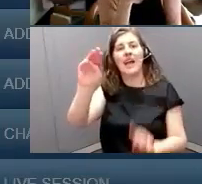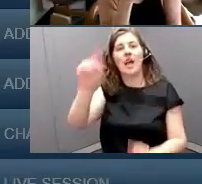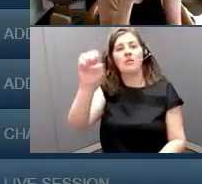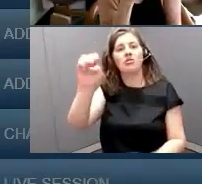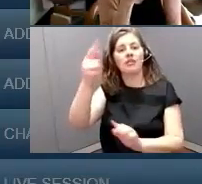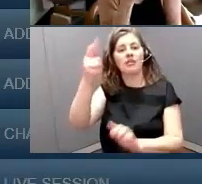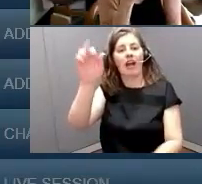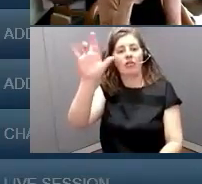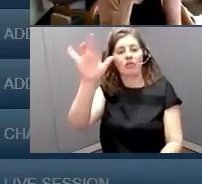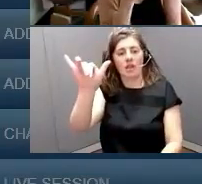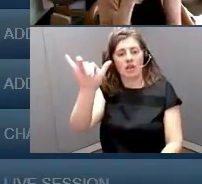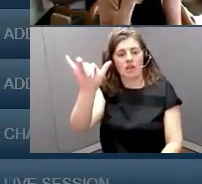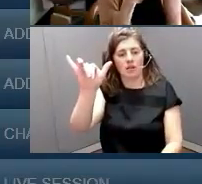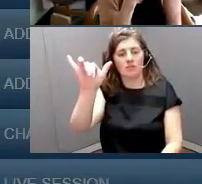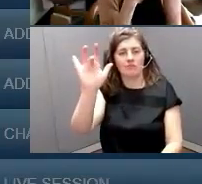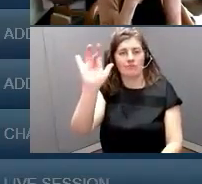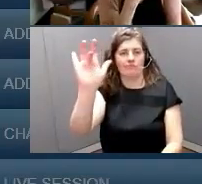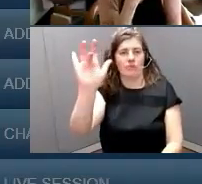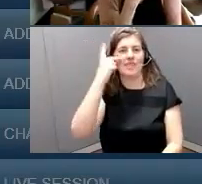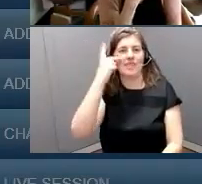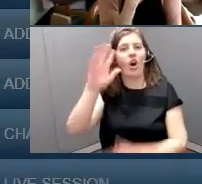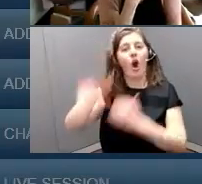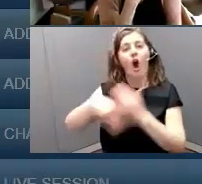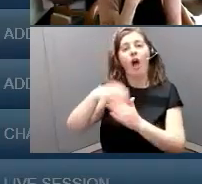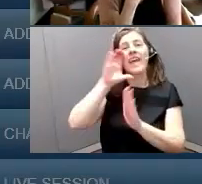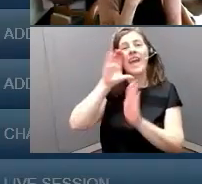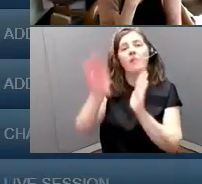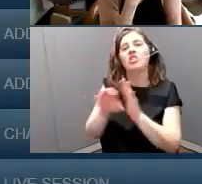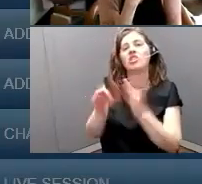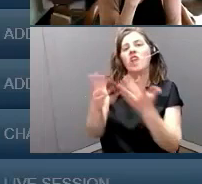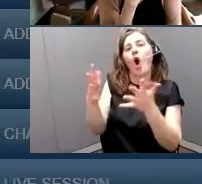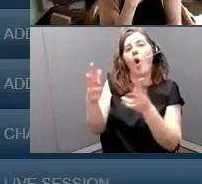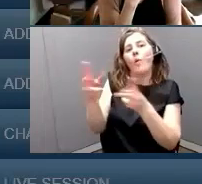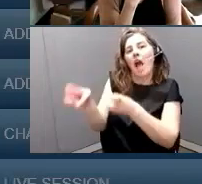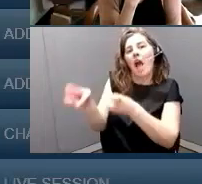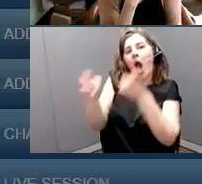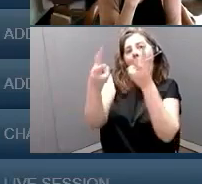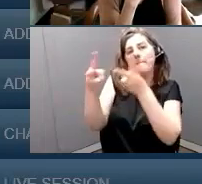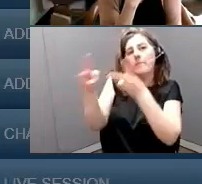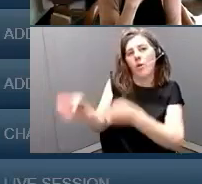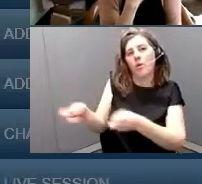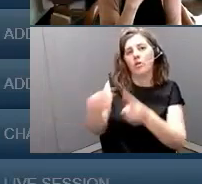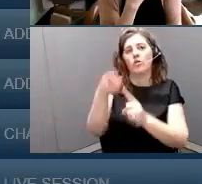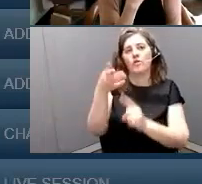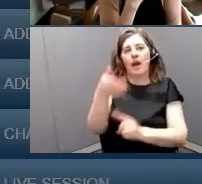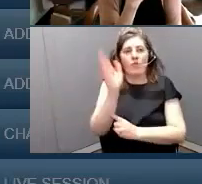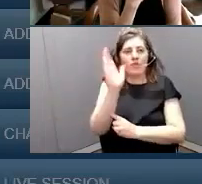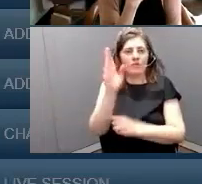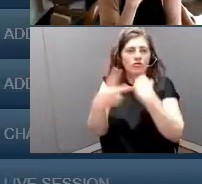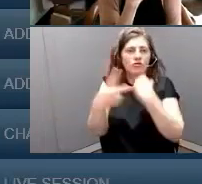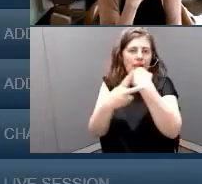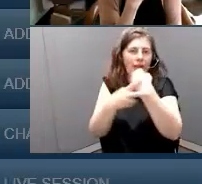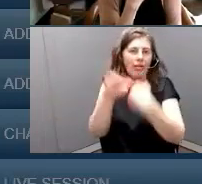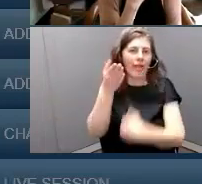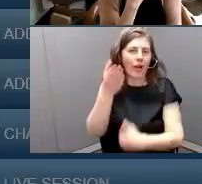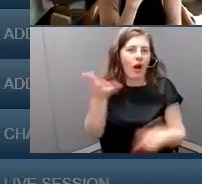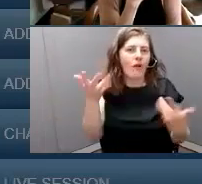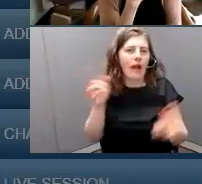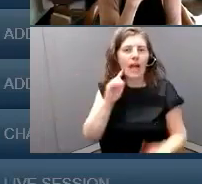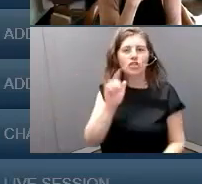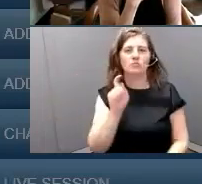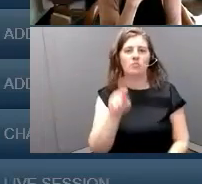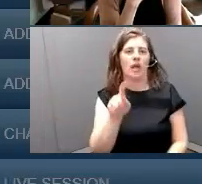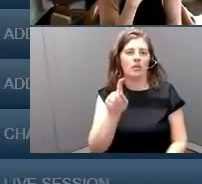gallery, and as you can see, all of the images I've already uploaded to my presentation they're here already. So I'll just